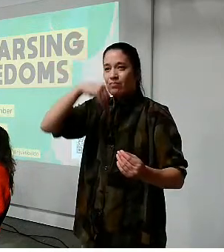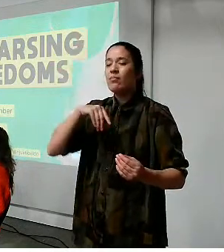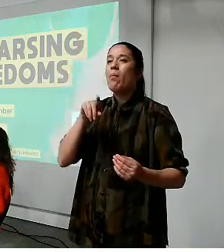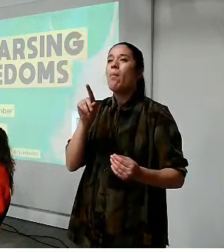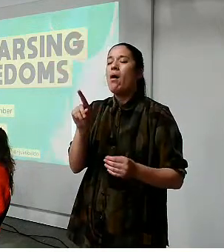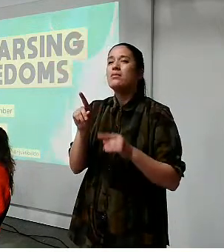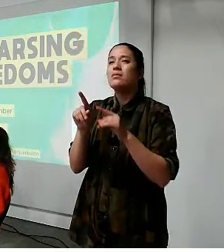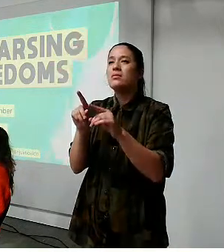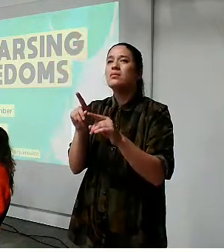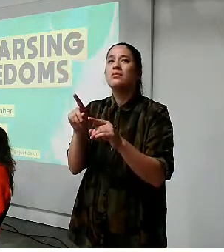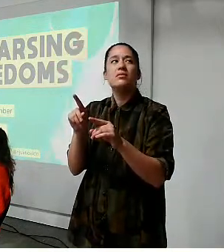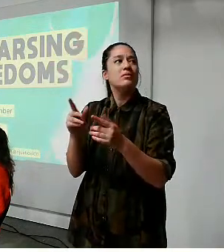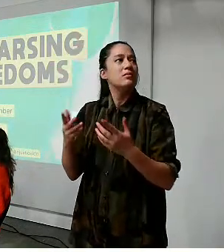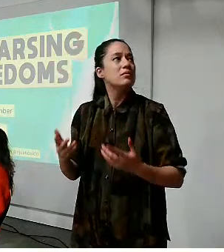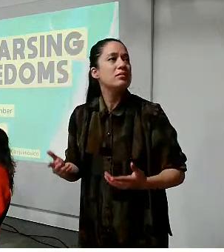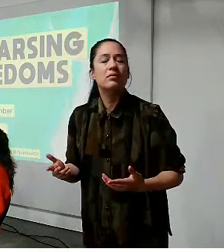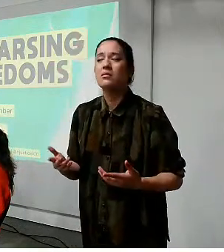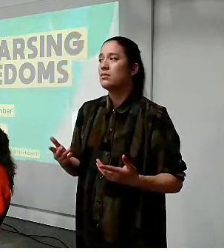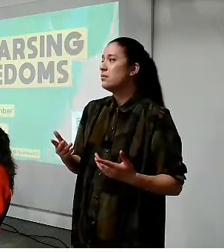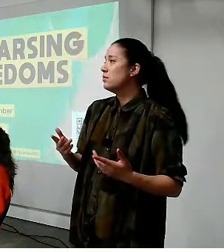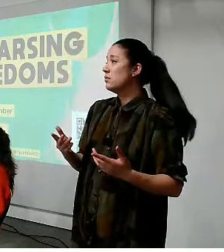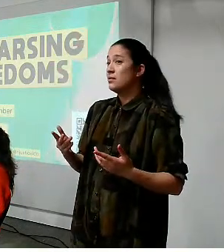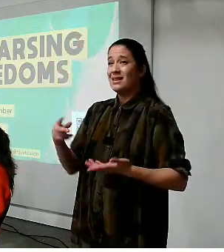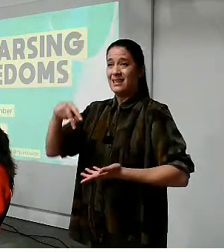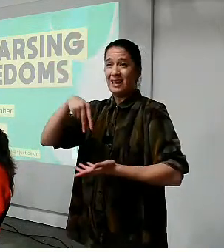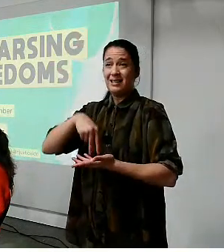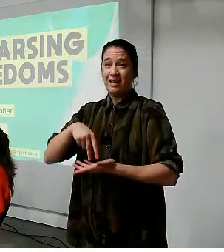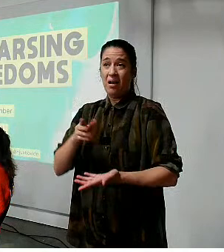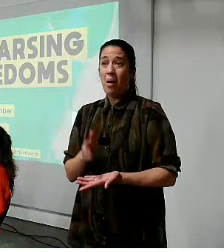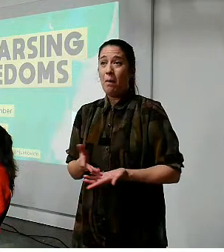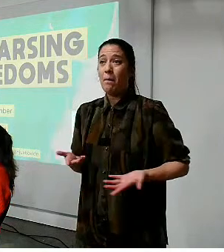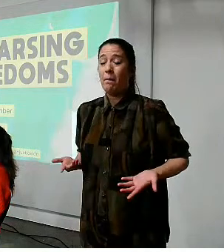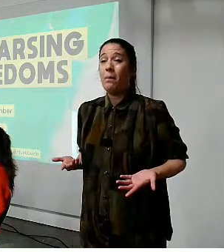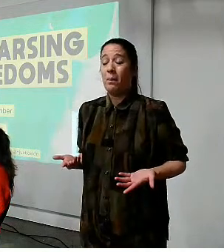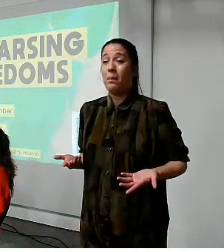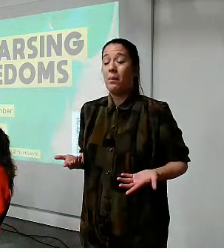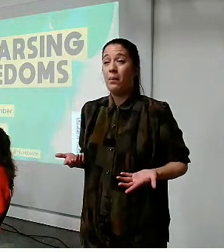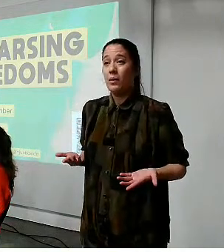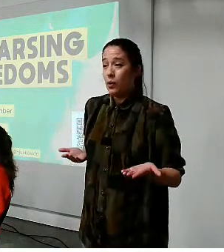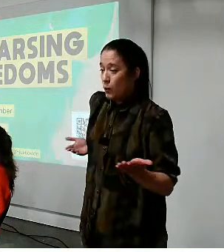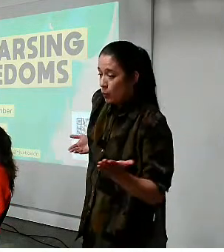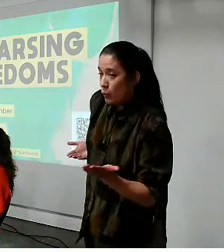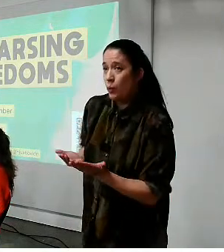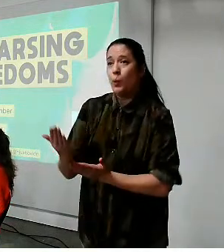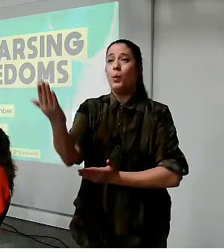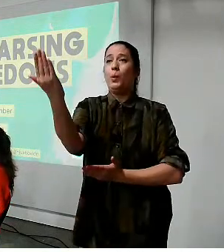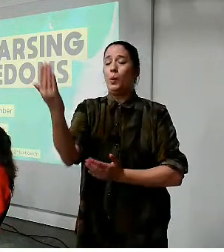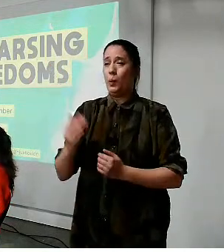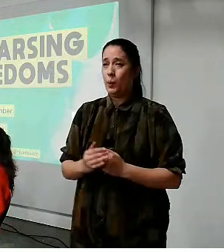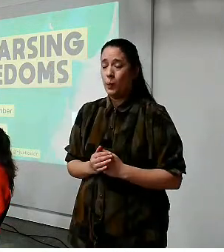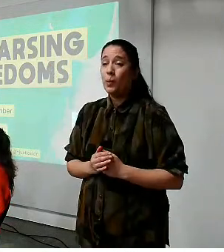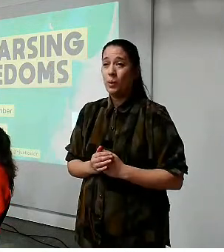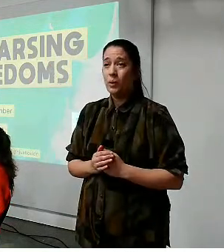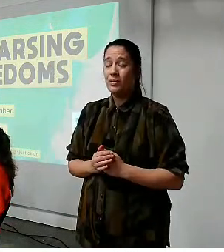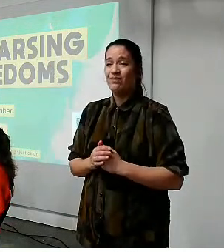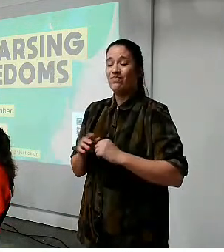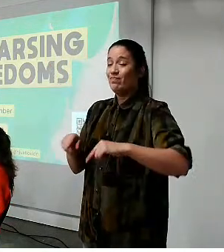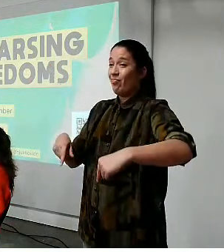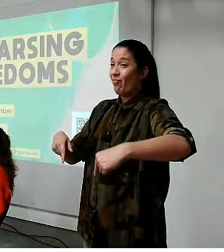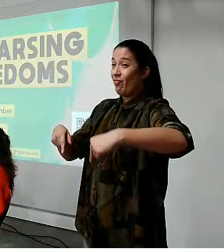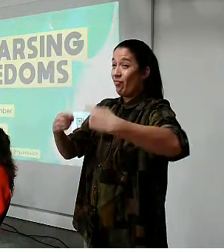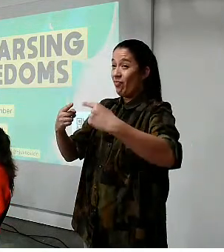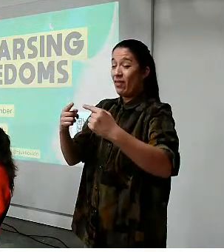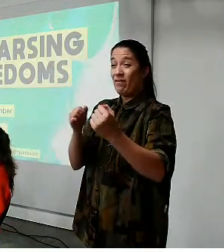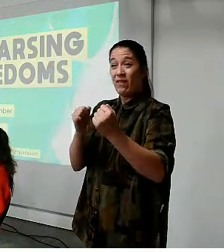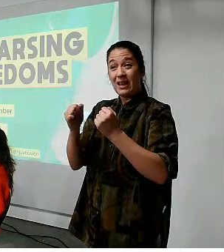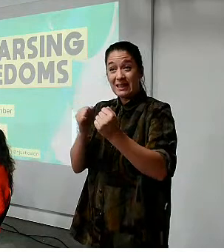still finding ways within ourselves and our communities to fight back, to stand up and say no. And I